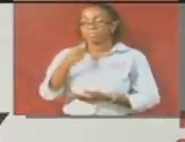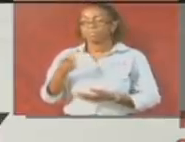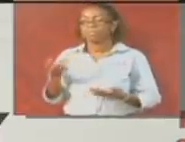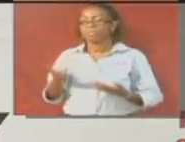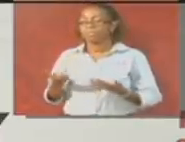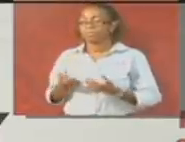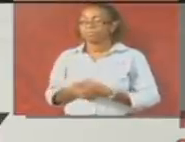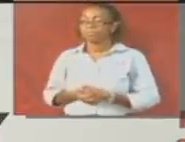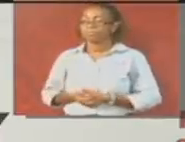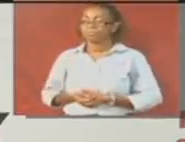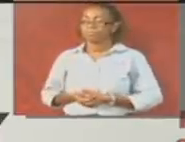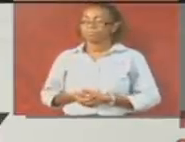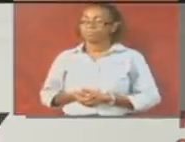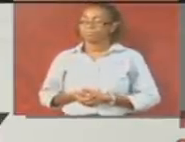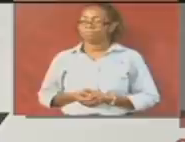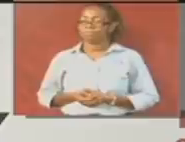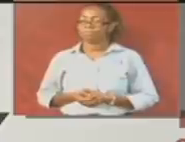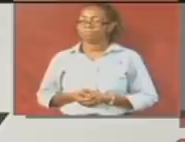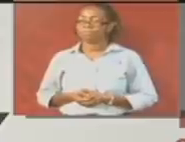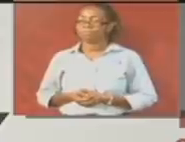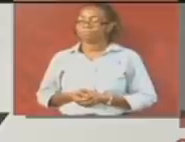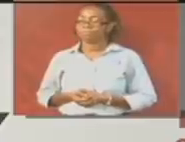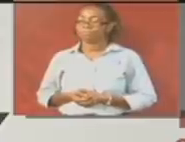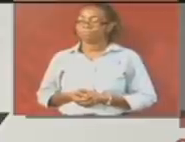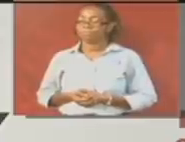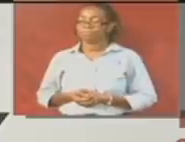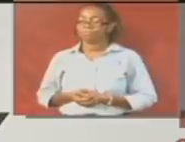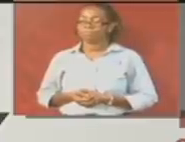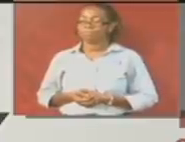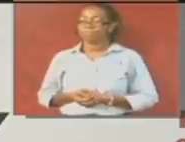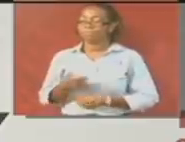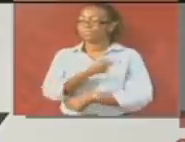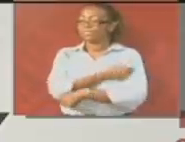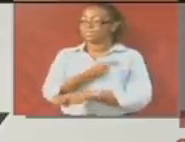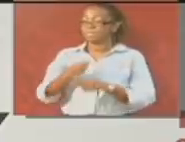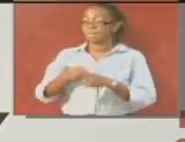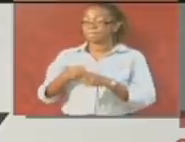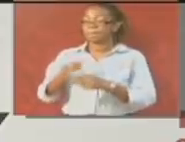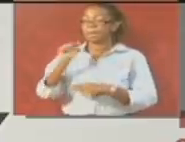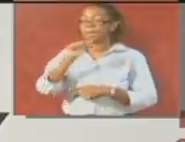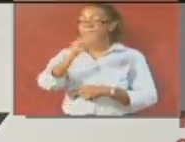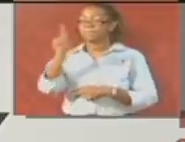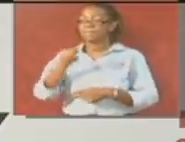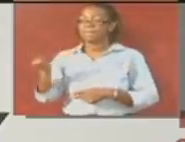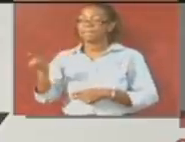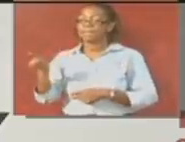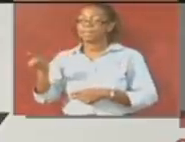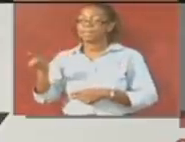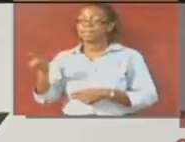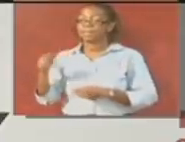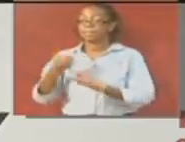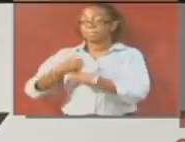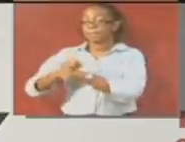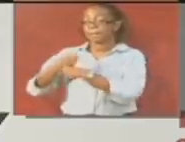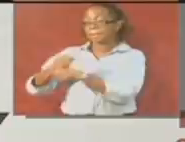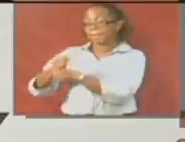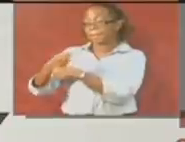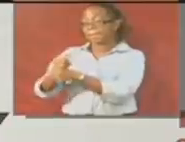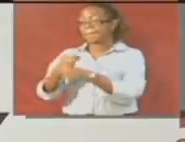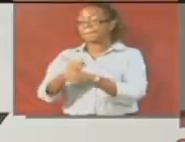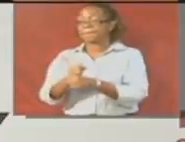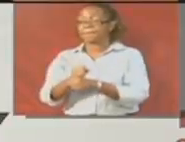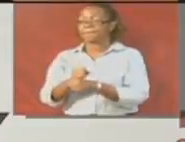basically certified that the AstraZeneca vaccines that have been produced and that are being produced